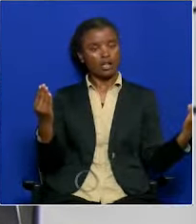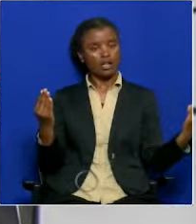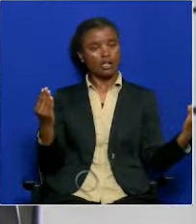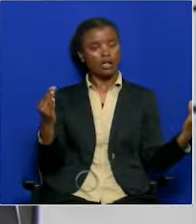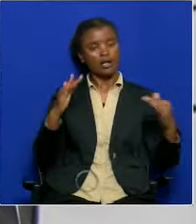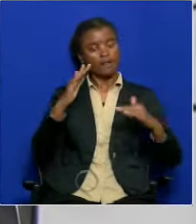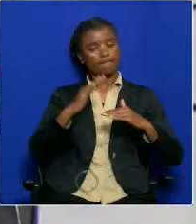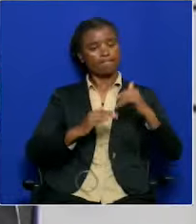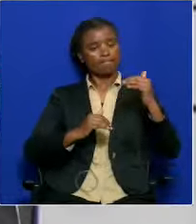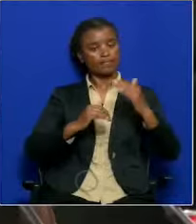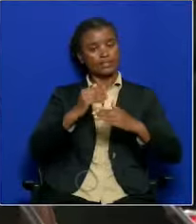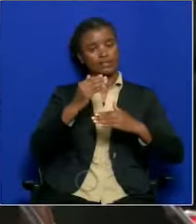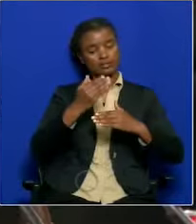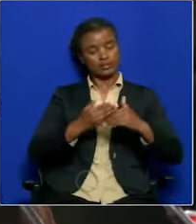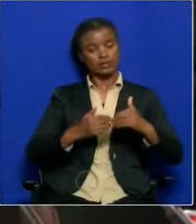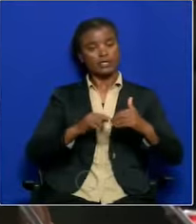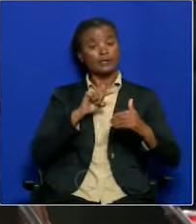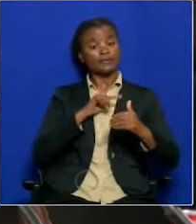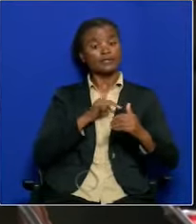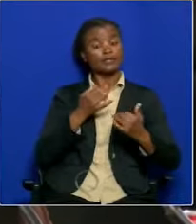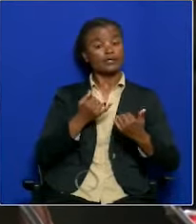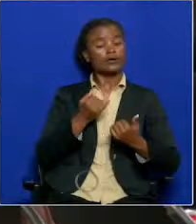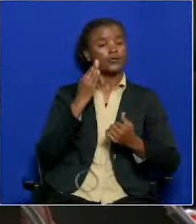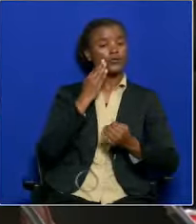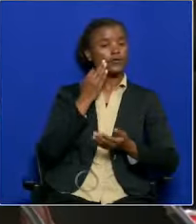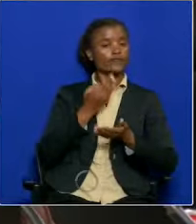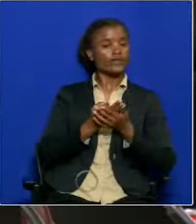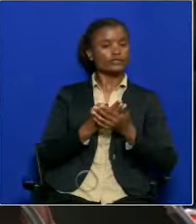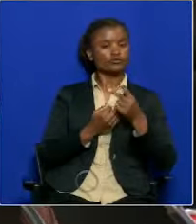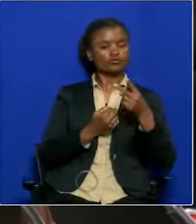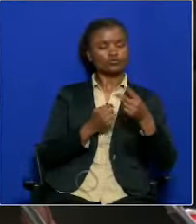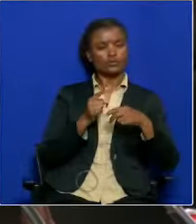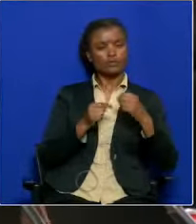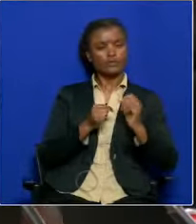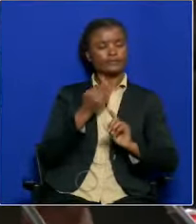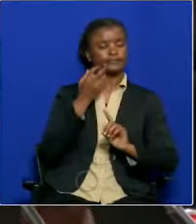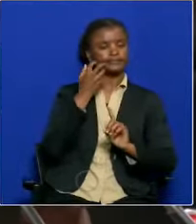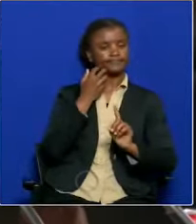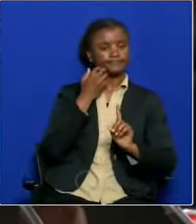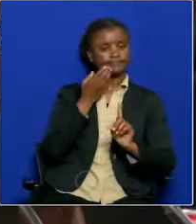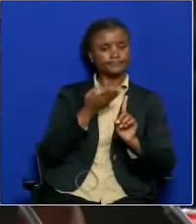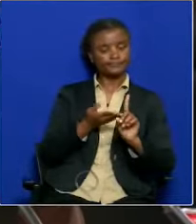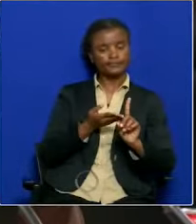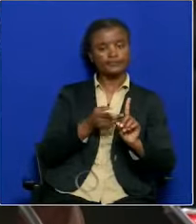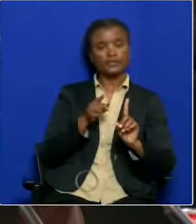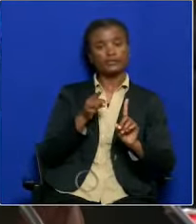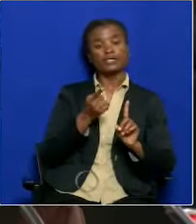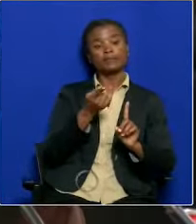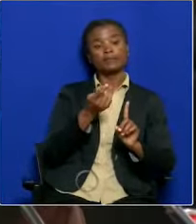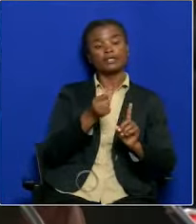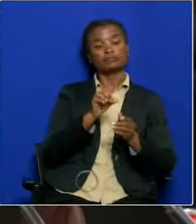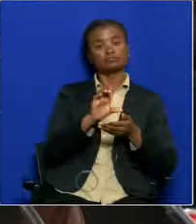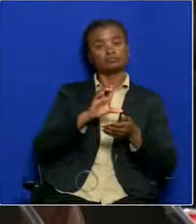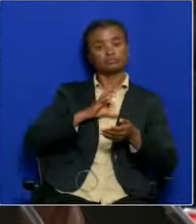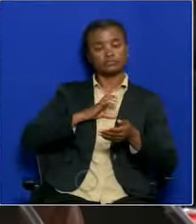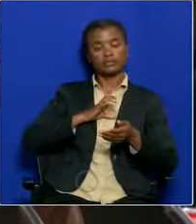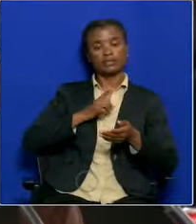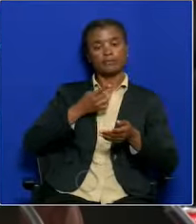about Mr. Matlala, and you chose to take the money from Mr. Matlala as opposed to defer your plans to build the wall.